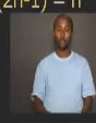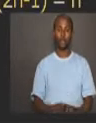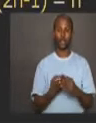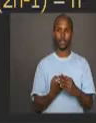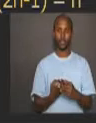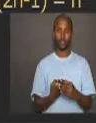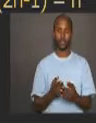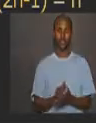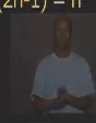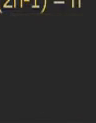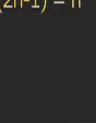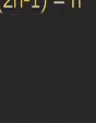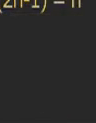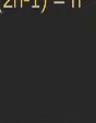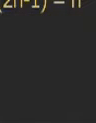Begin.